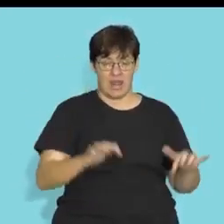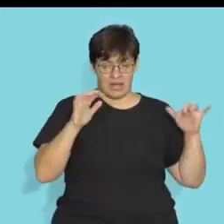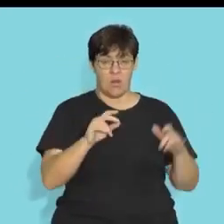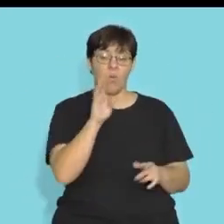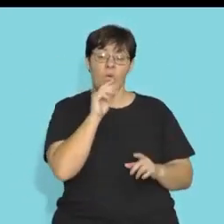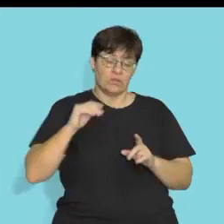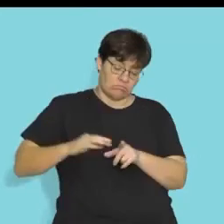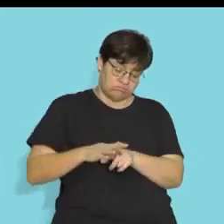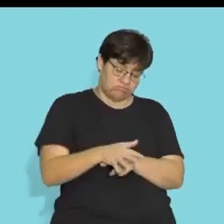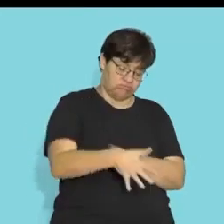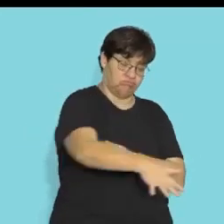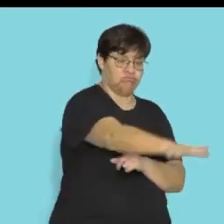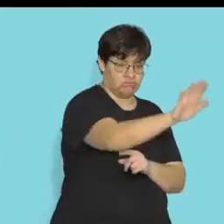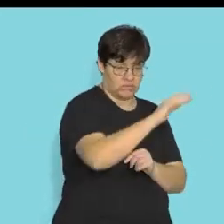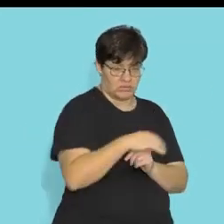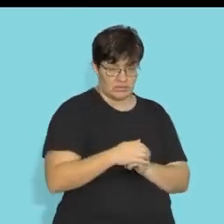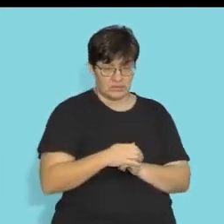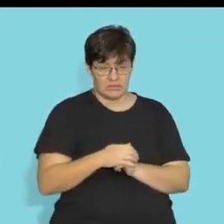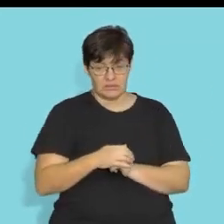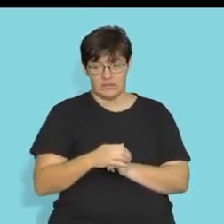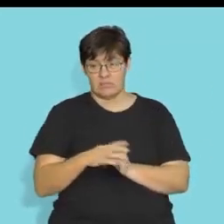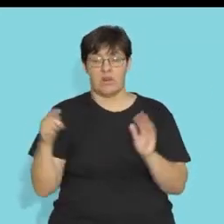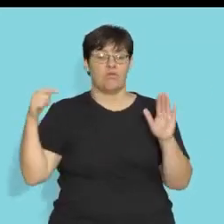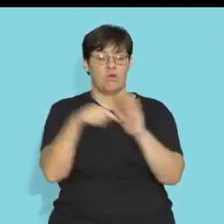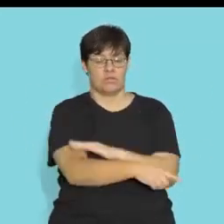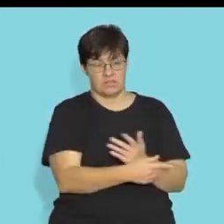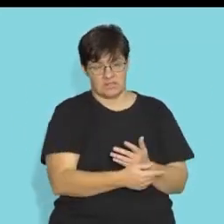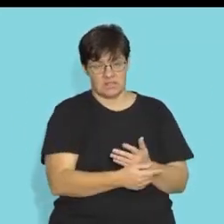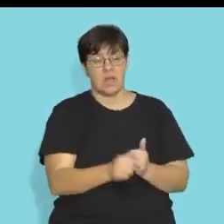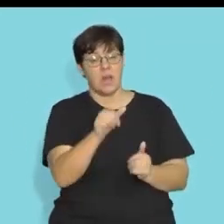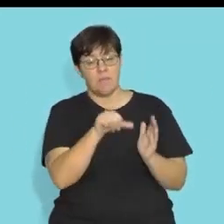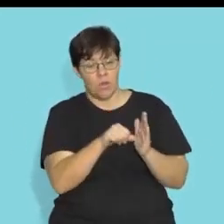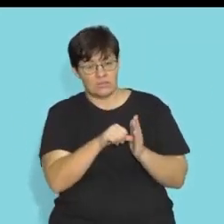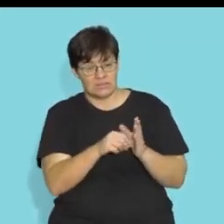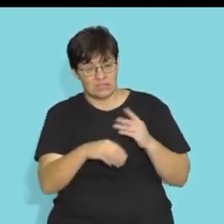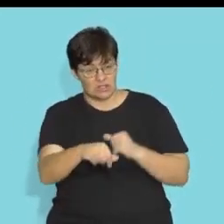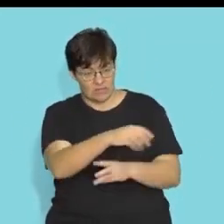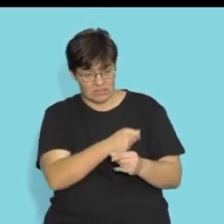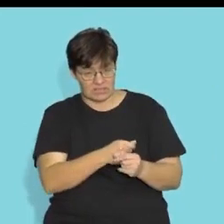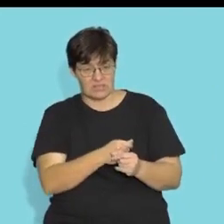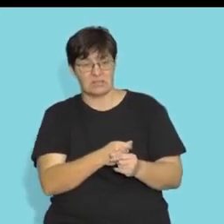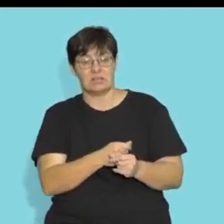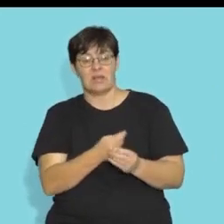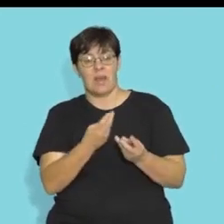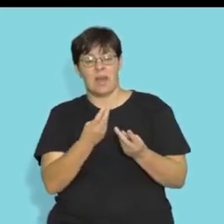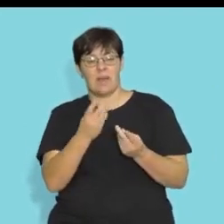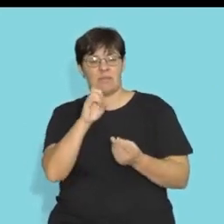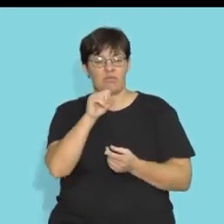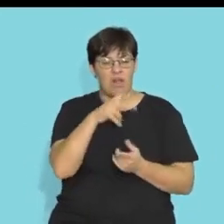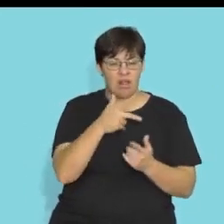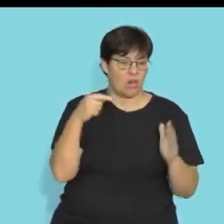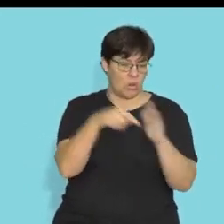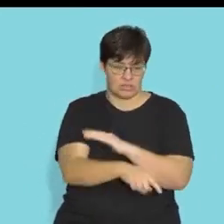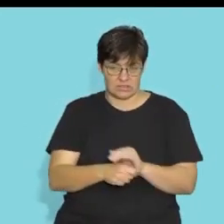that when we have rains, lots of the water is going to run off the surface and going to remove the important nutrients from